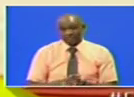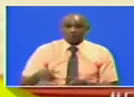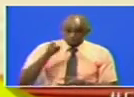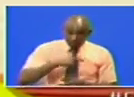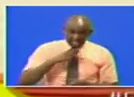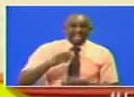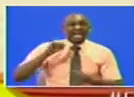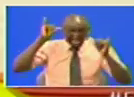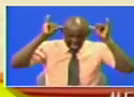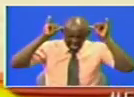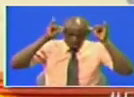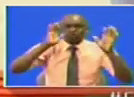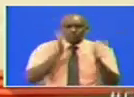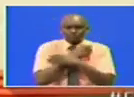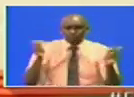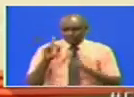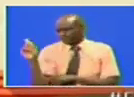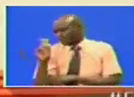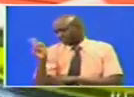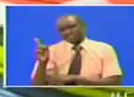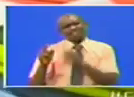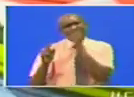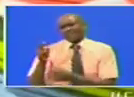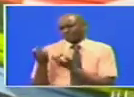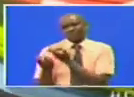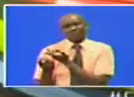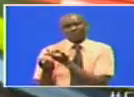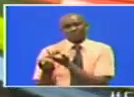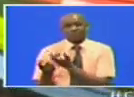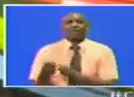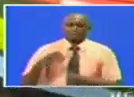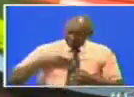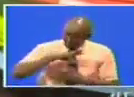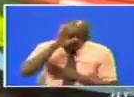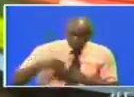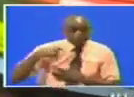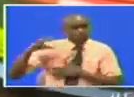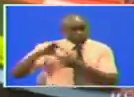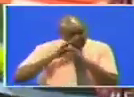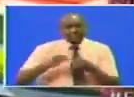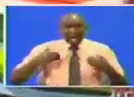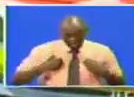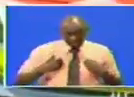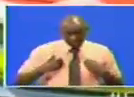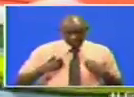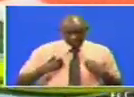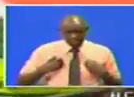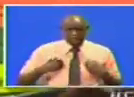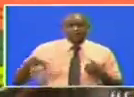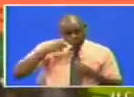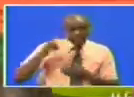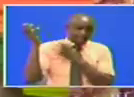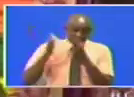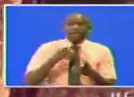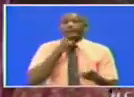tumekula ng'ombe mzima. Mkia utatushinda. Muliona kila mtu. Sisi tumeshikana, tuko pamoja.